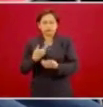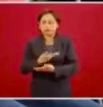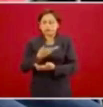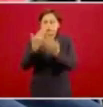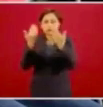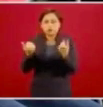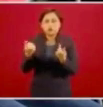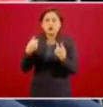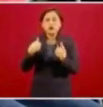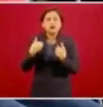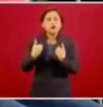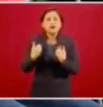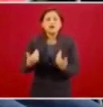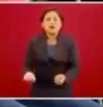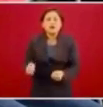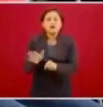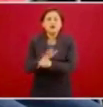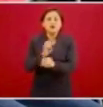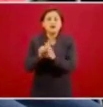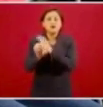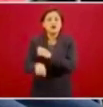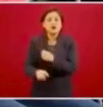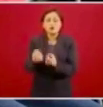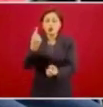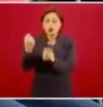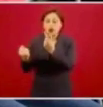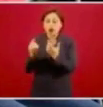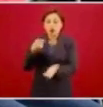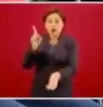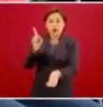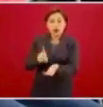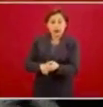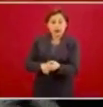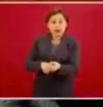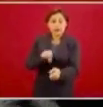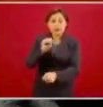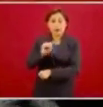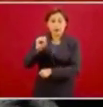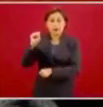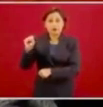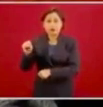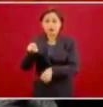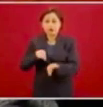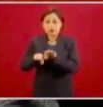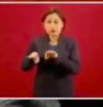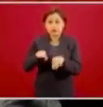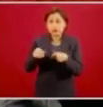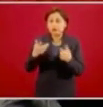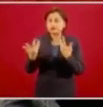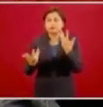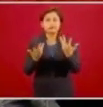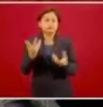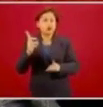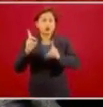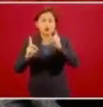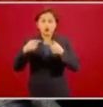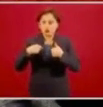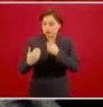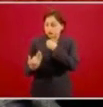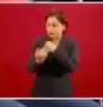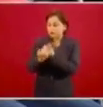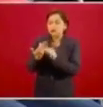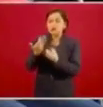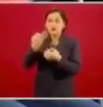of health protection equipment. There is not a standard for